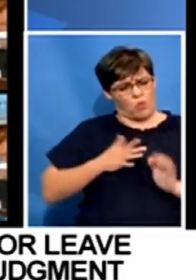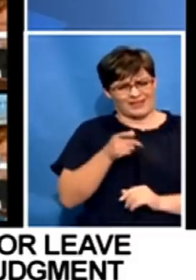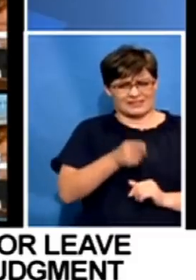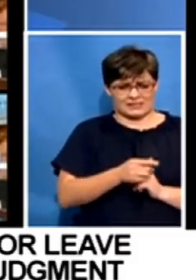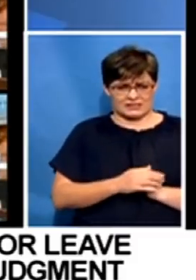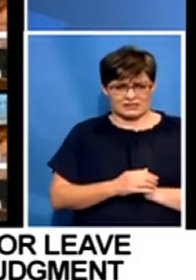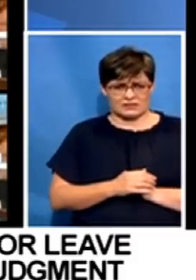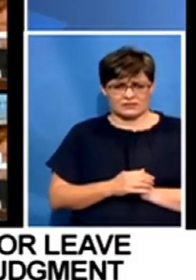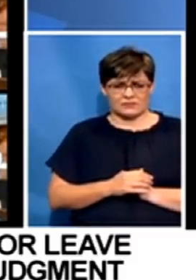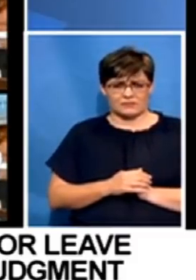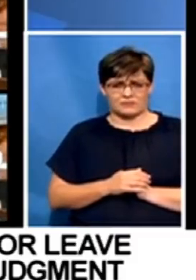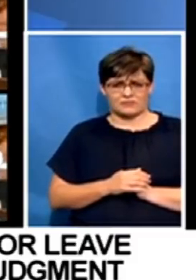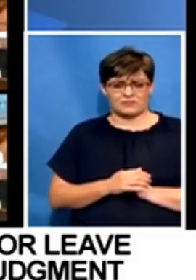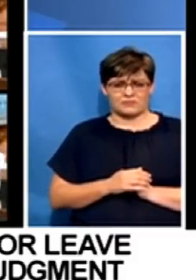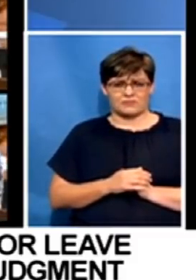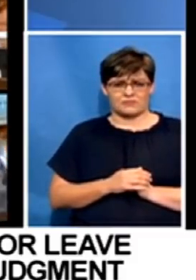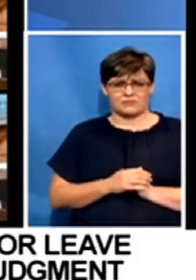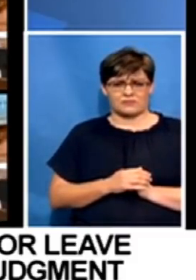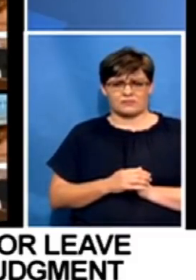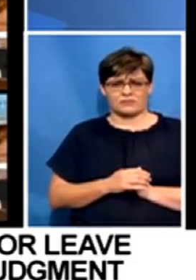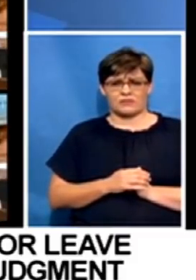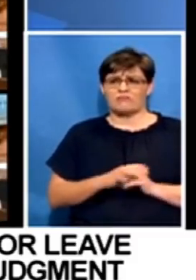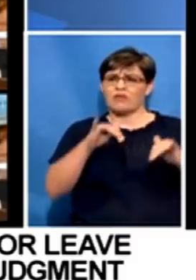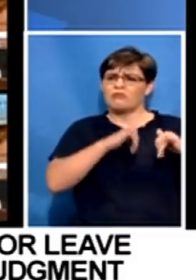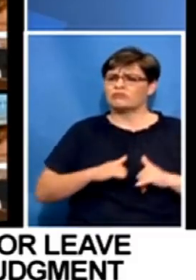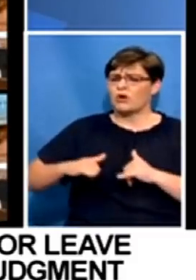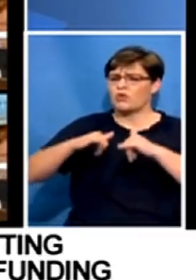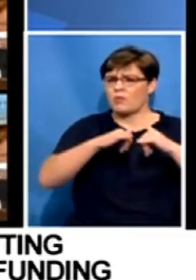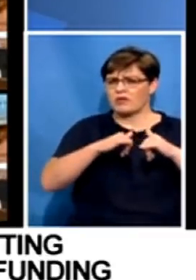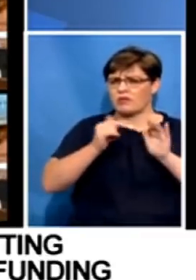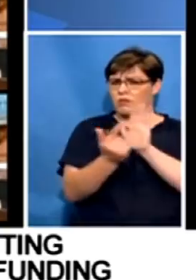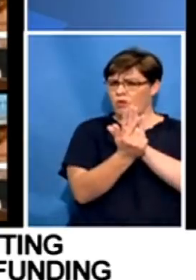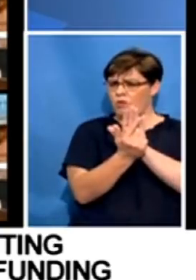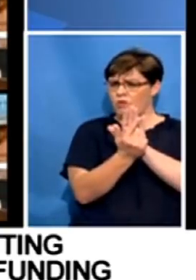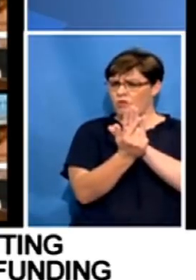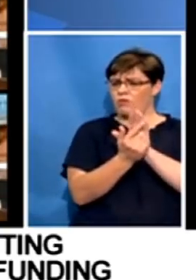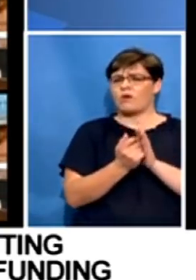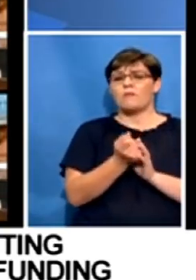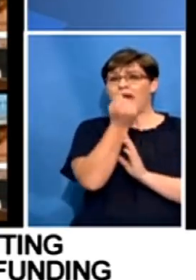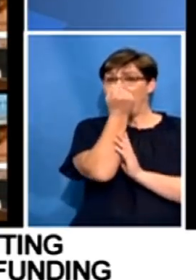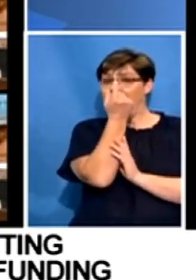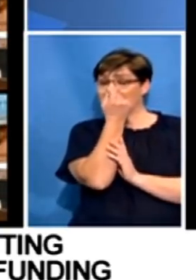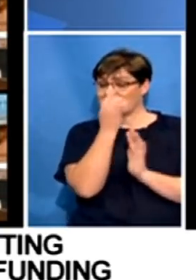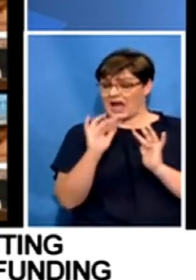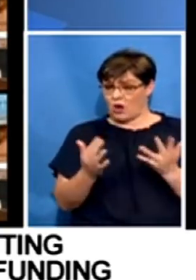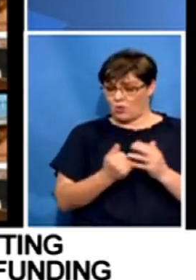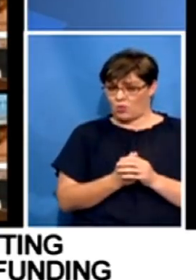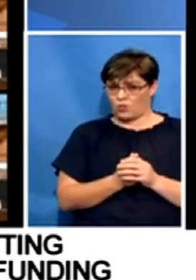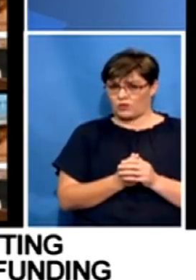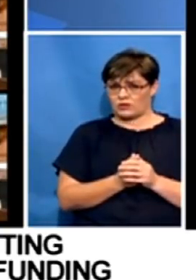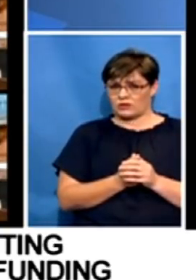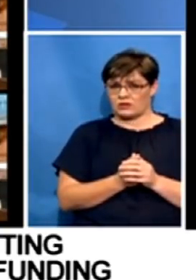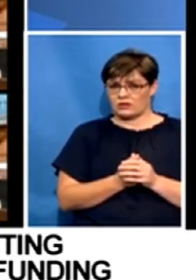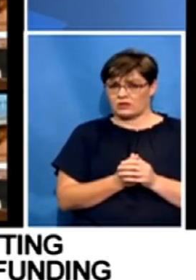on the common law, my understanding is that if there are two distinct stages, you would